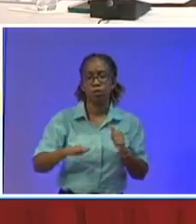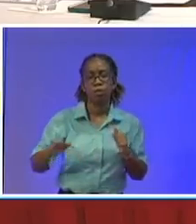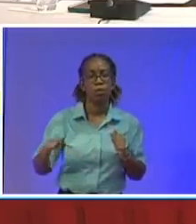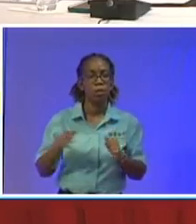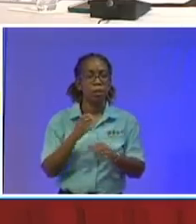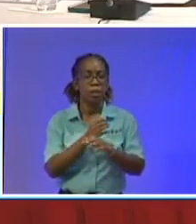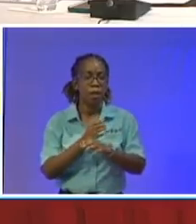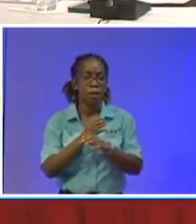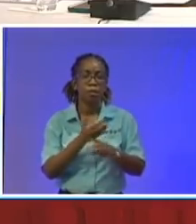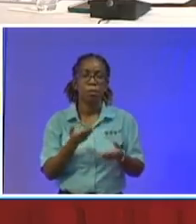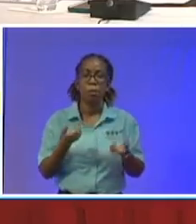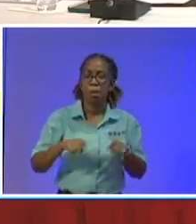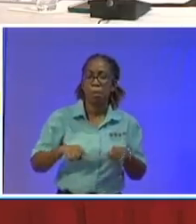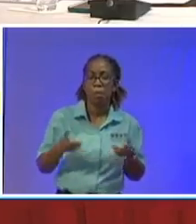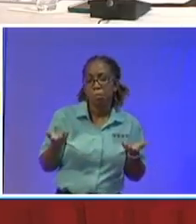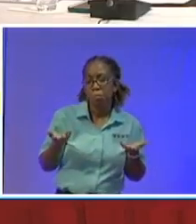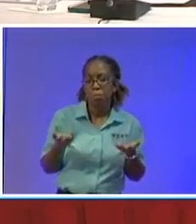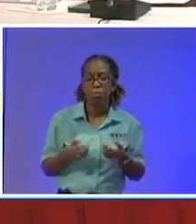question.